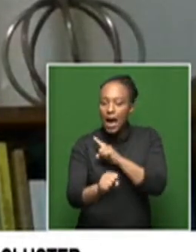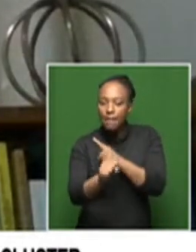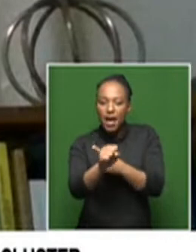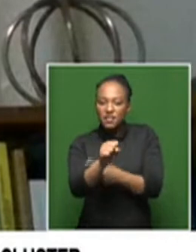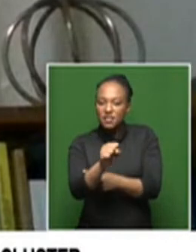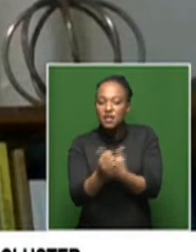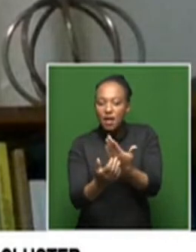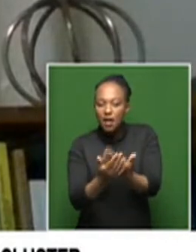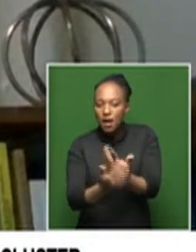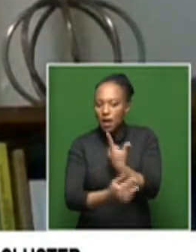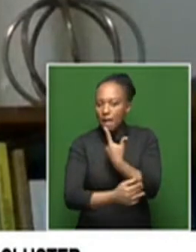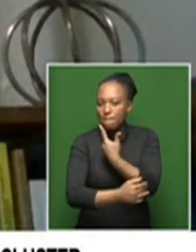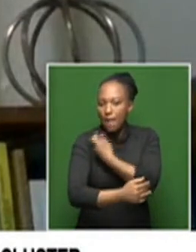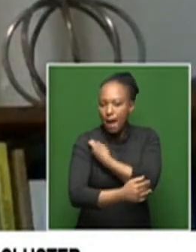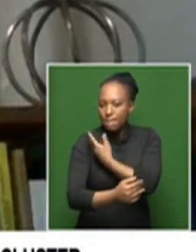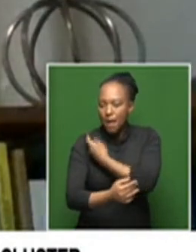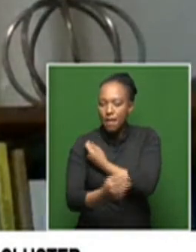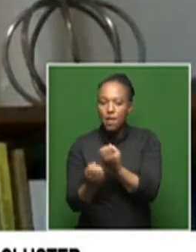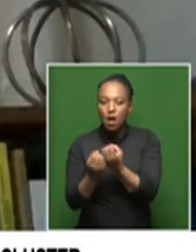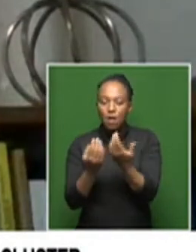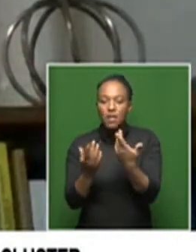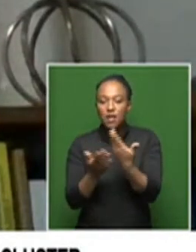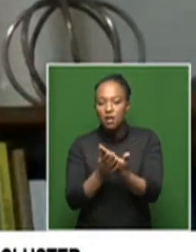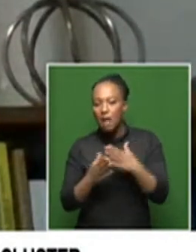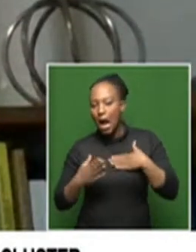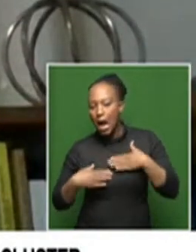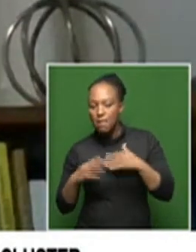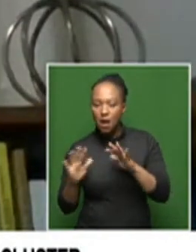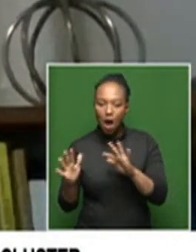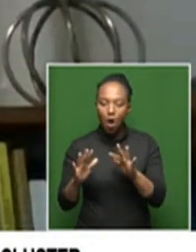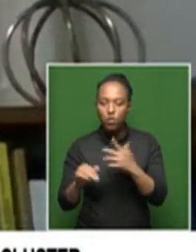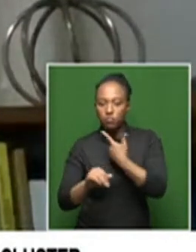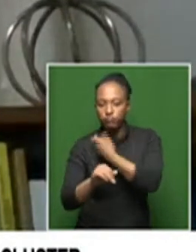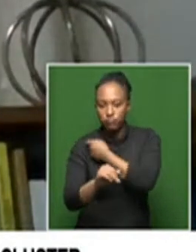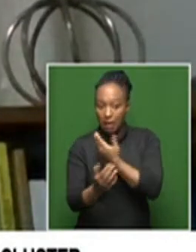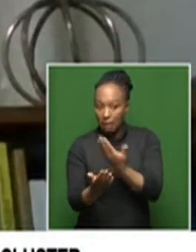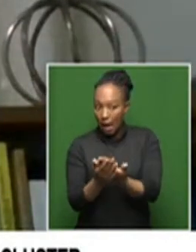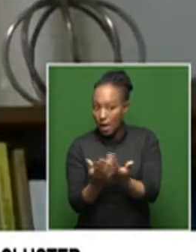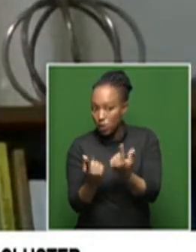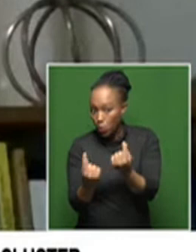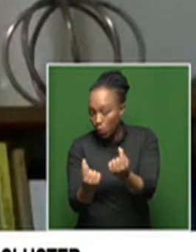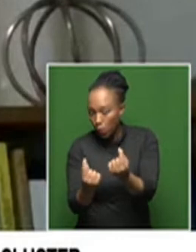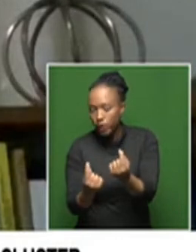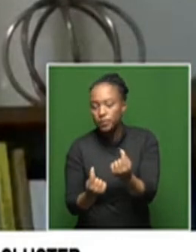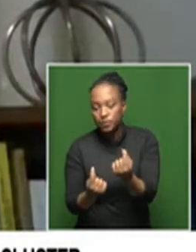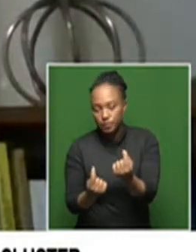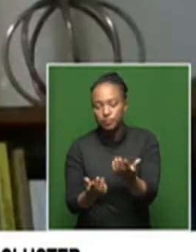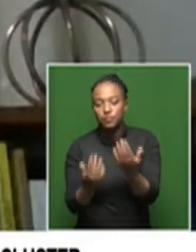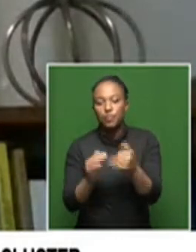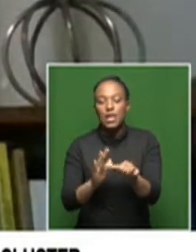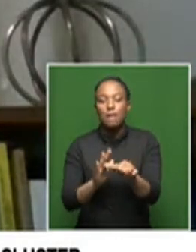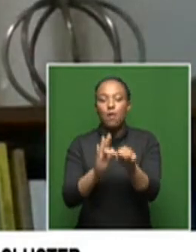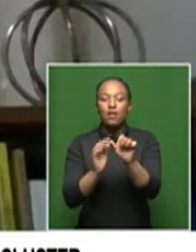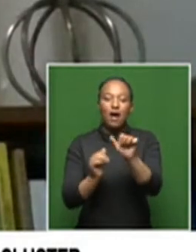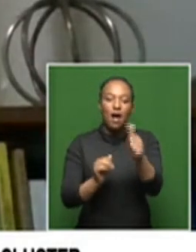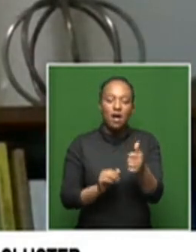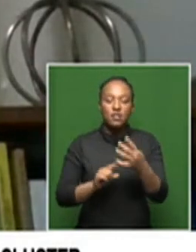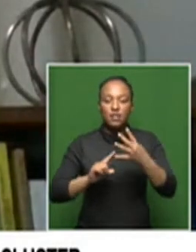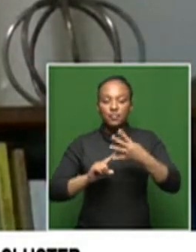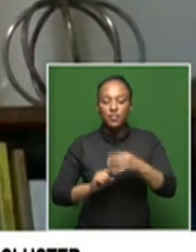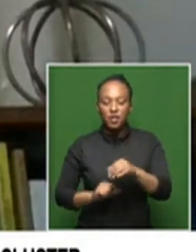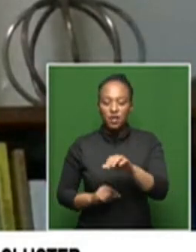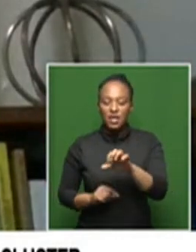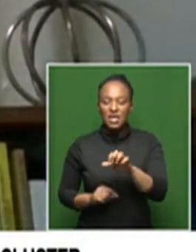sites are in terms of administering the vaccines. And then very important, there's another component of the